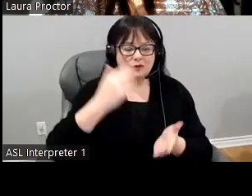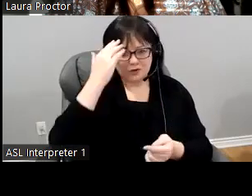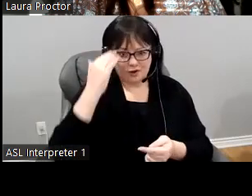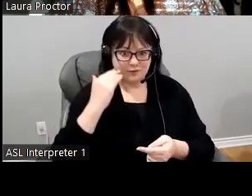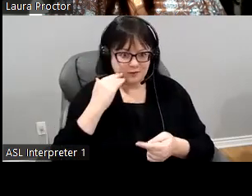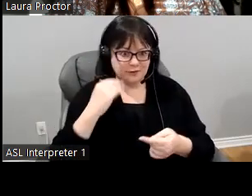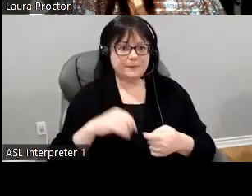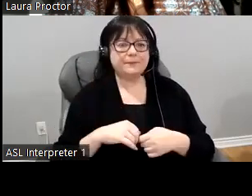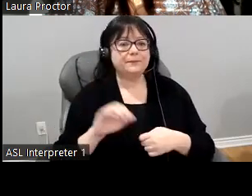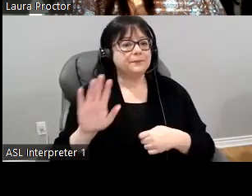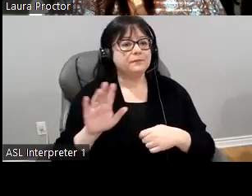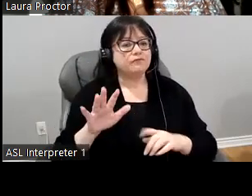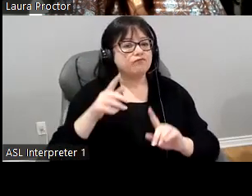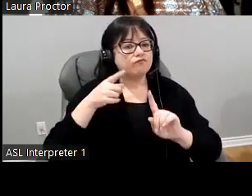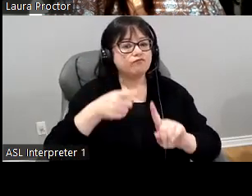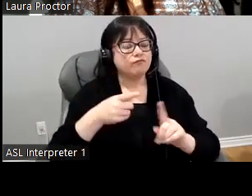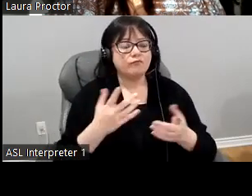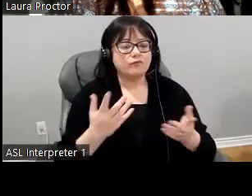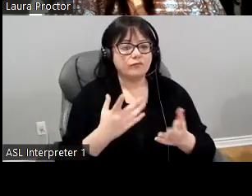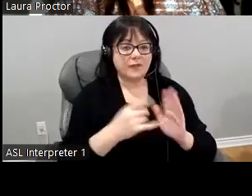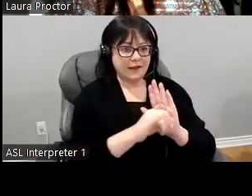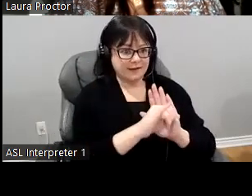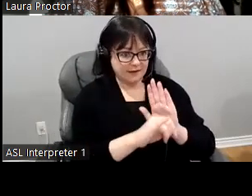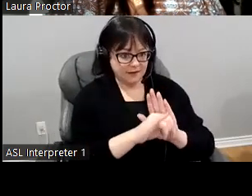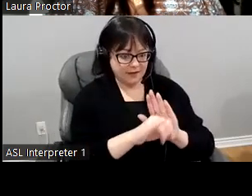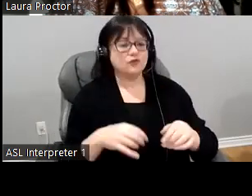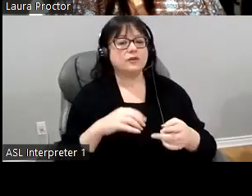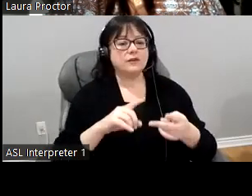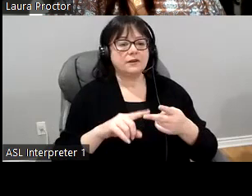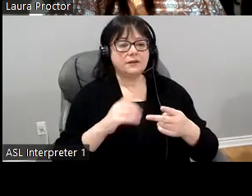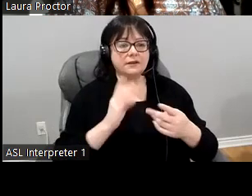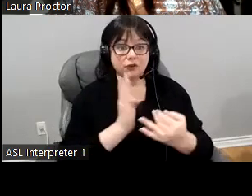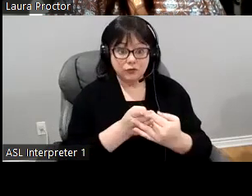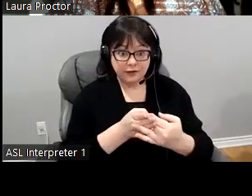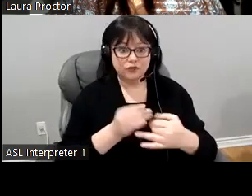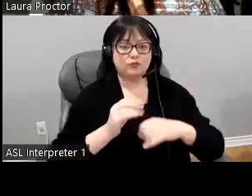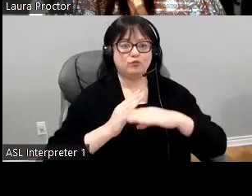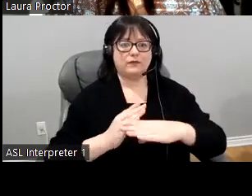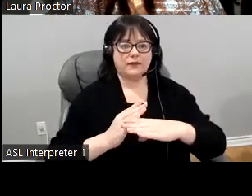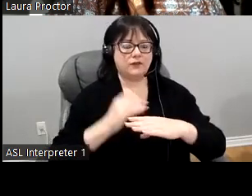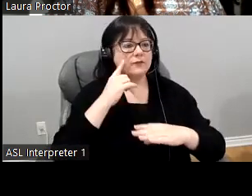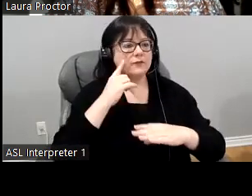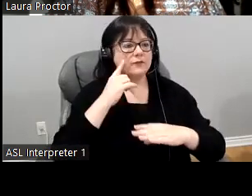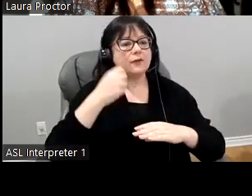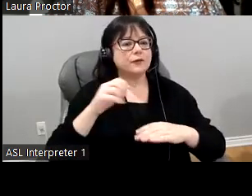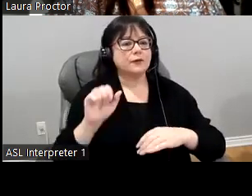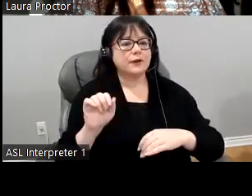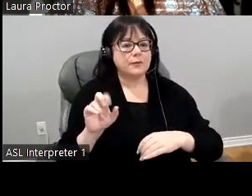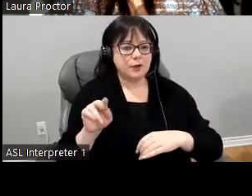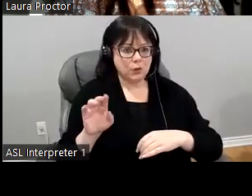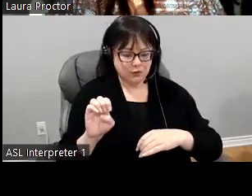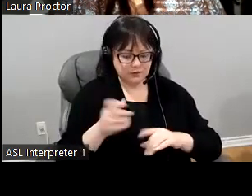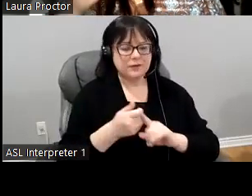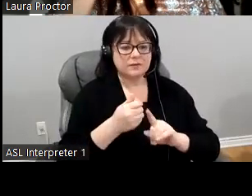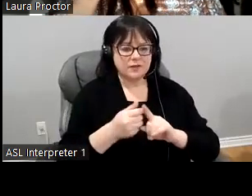improving identification, intervention, and prevention of elder abuse in emergency departments and other healthcare